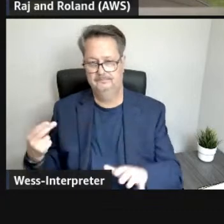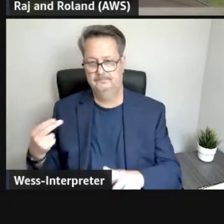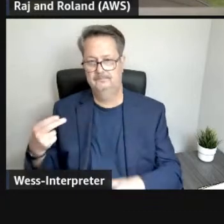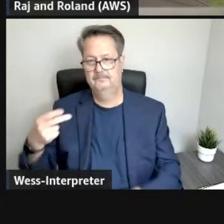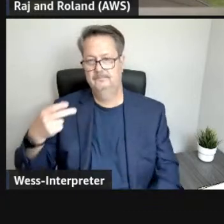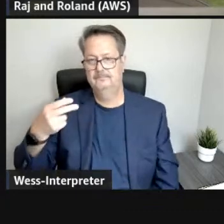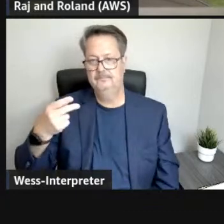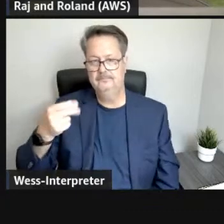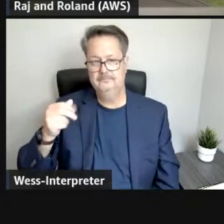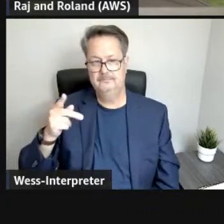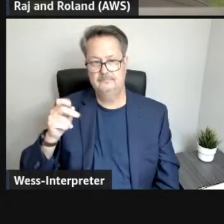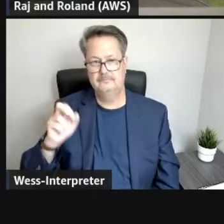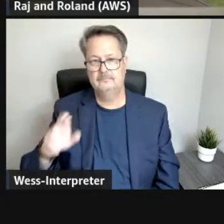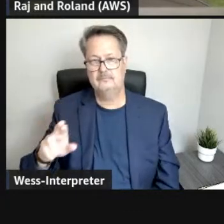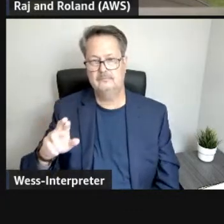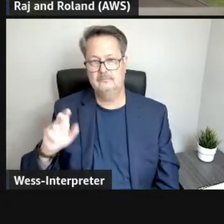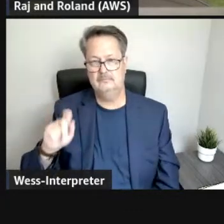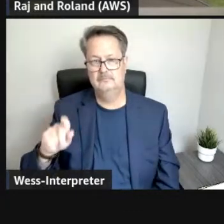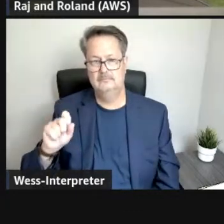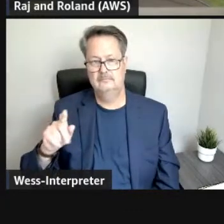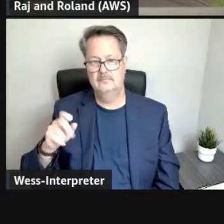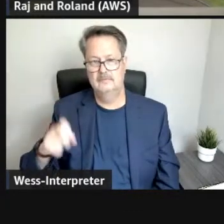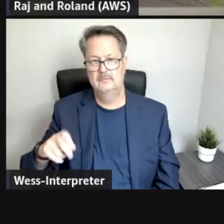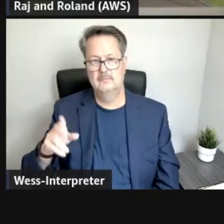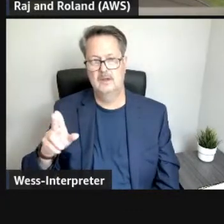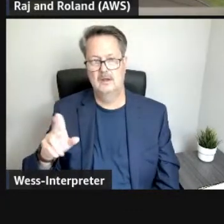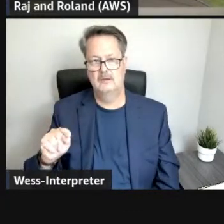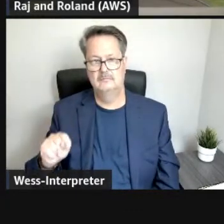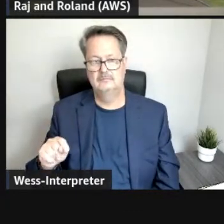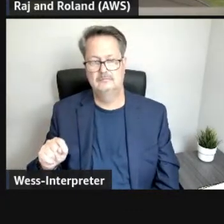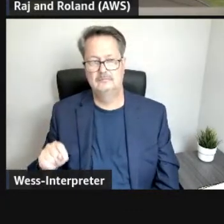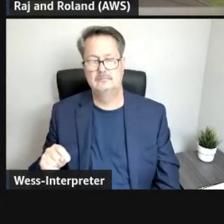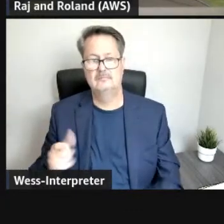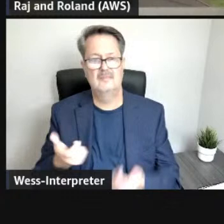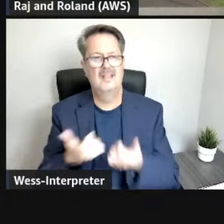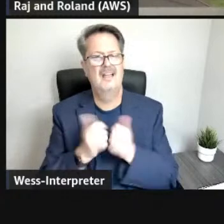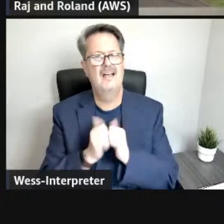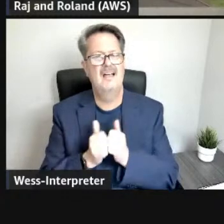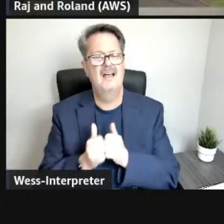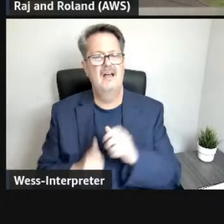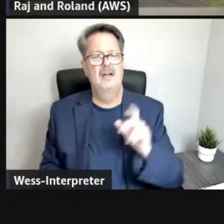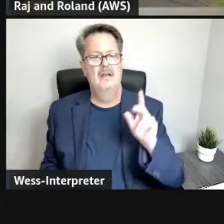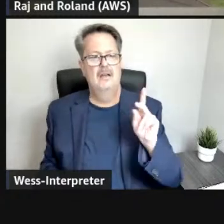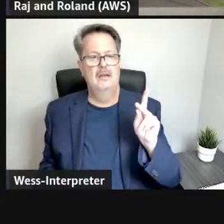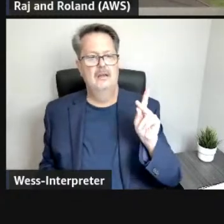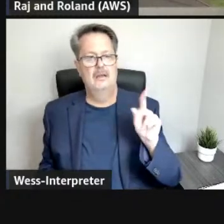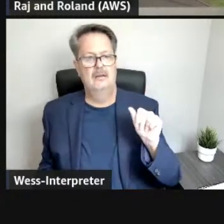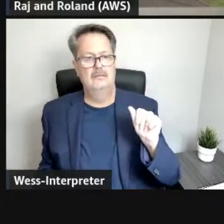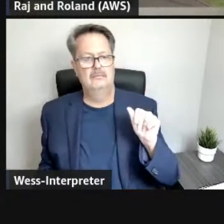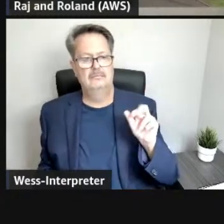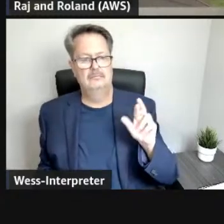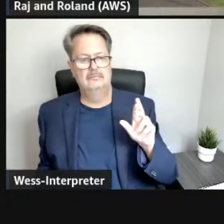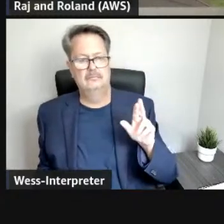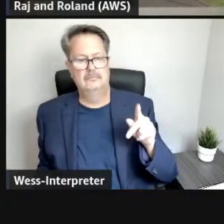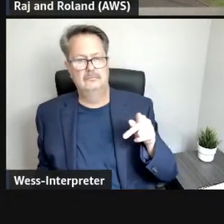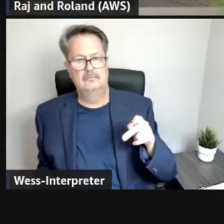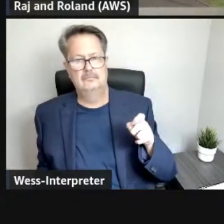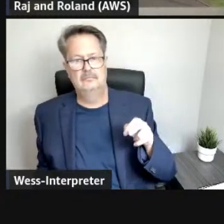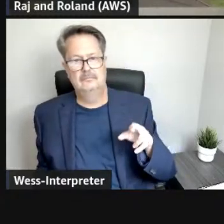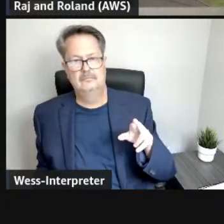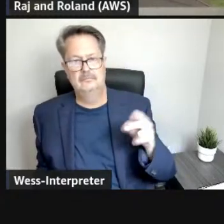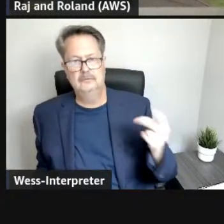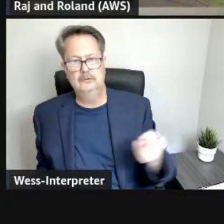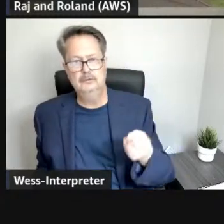carpenter.sh/capacity type in Spot. How does Carpenter optimize the CPU and EC2 utilization? We saw for